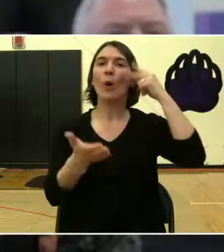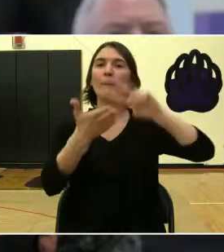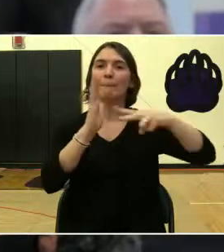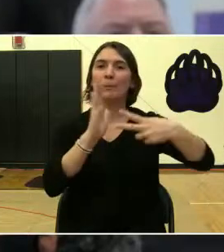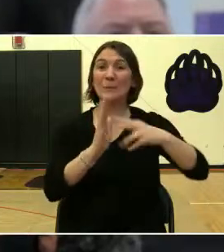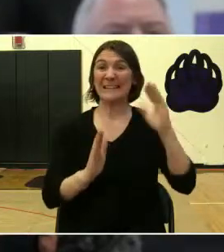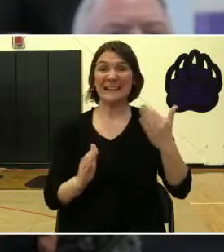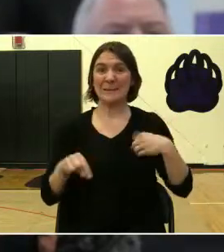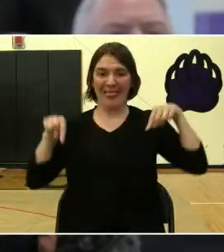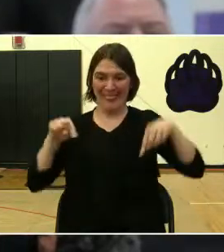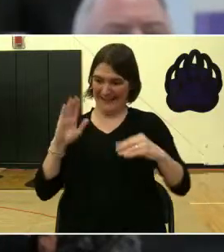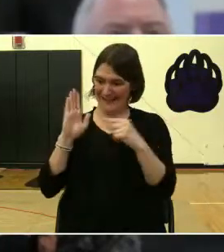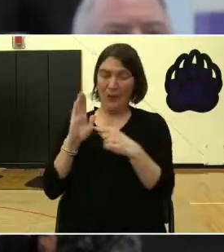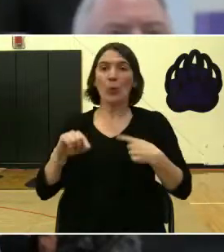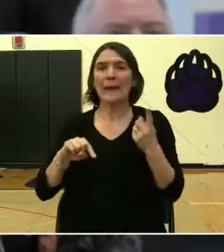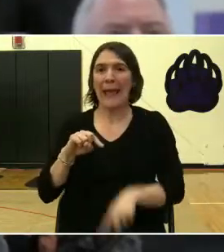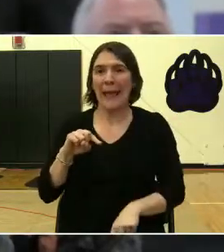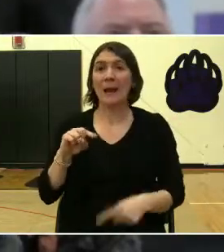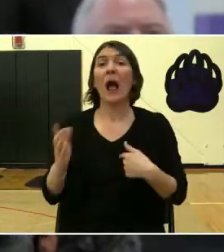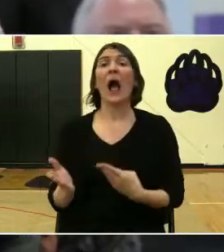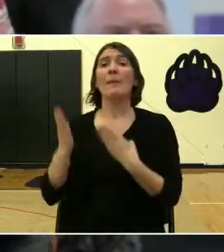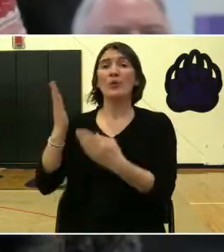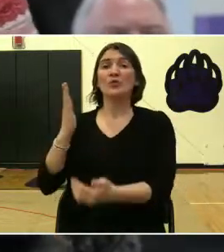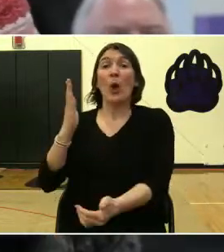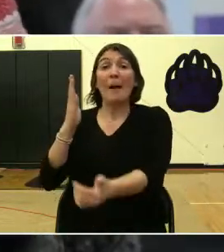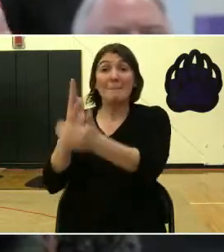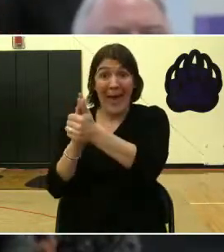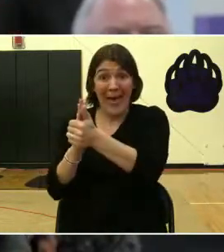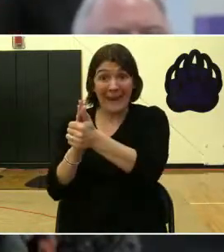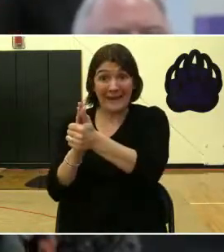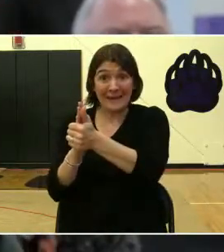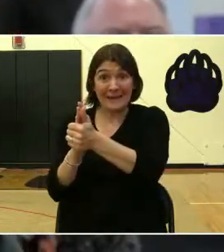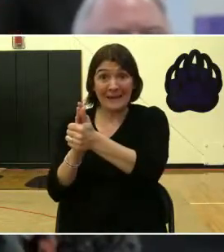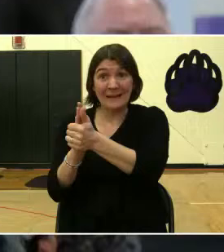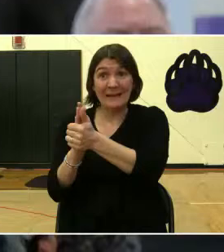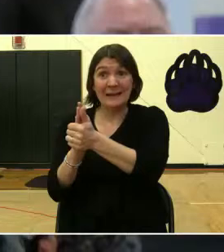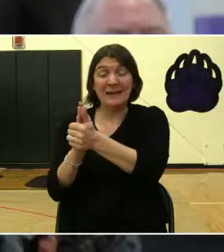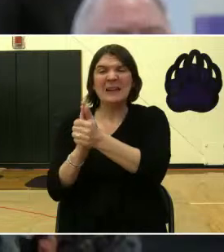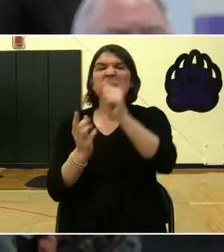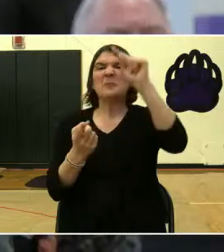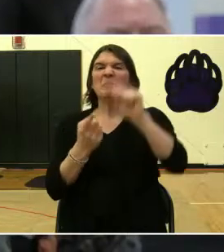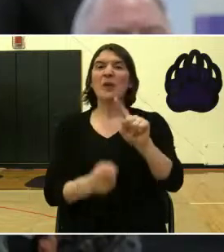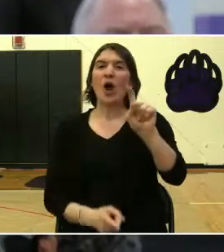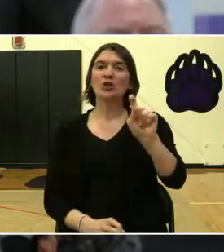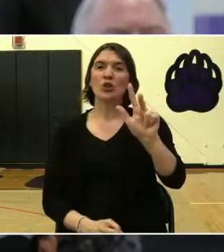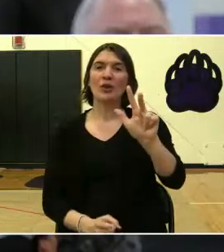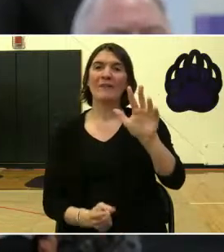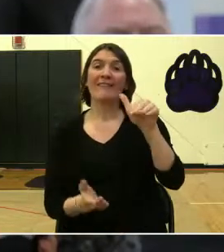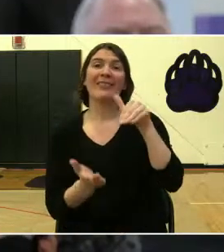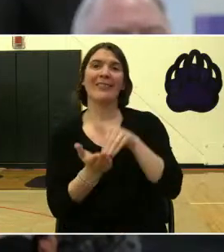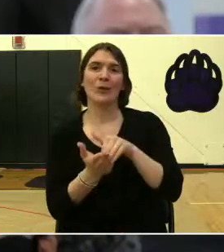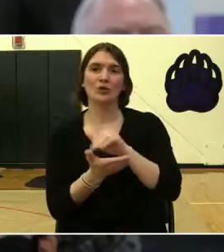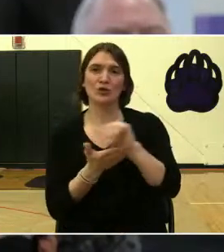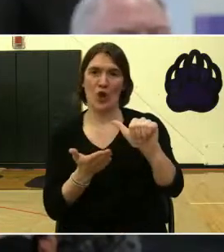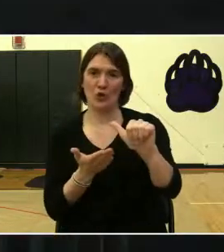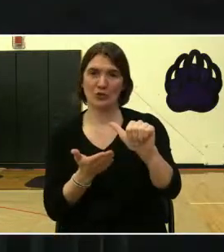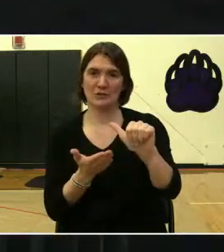that's not possible in this amendment I move to amend the article downward to $135,000